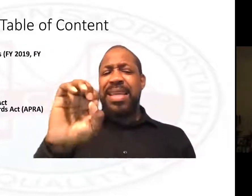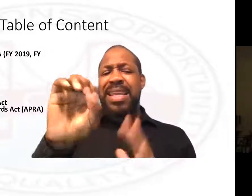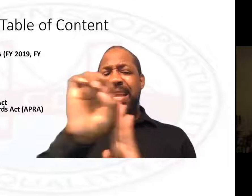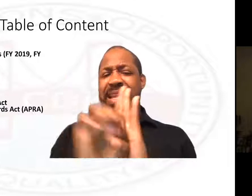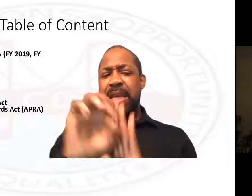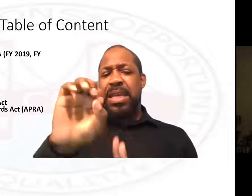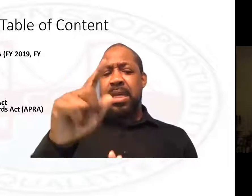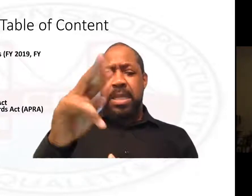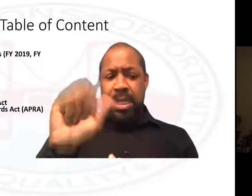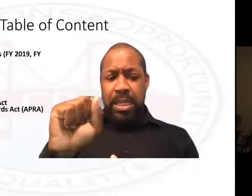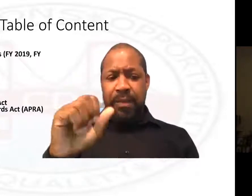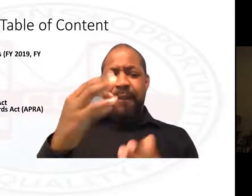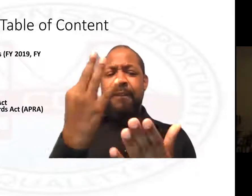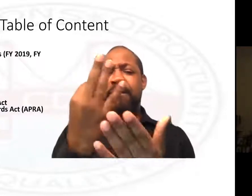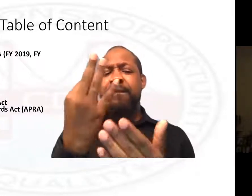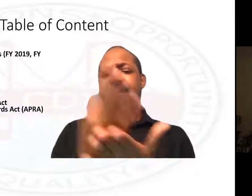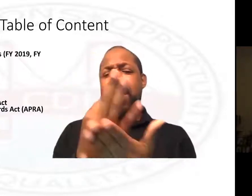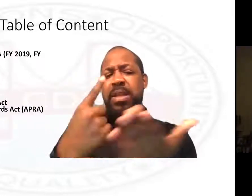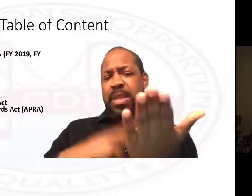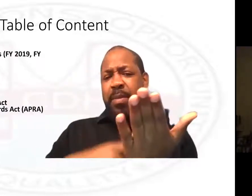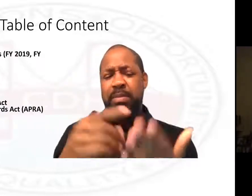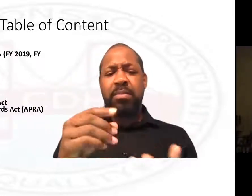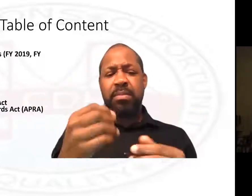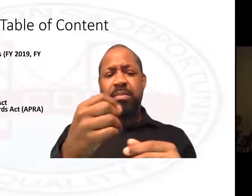the Rhode Island Ethics and Financial Disclosure.